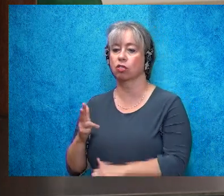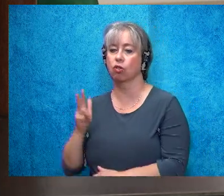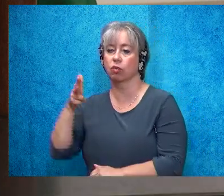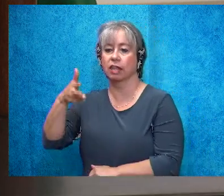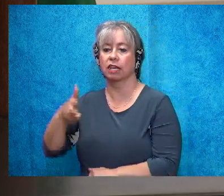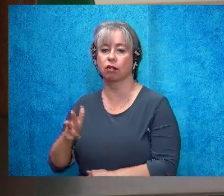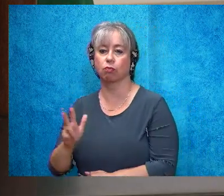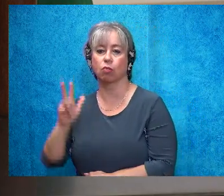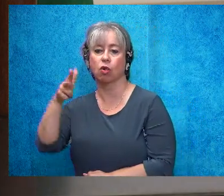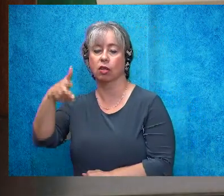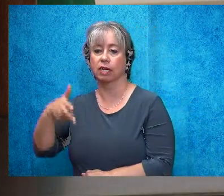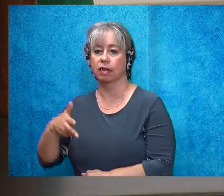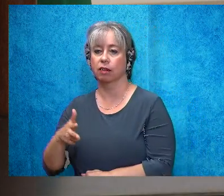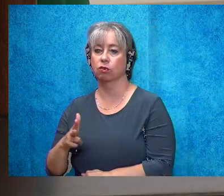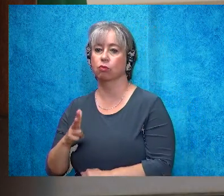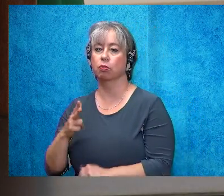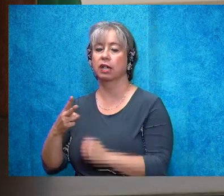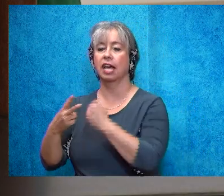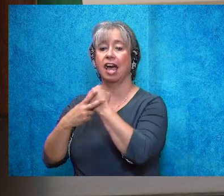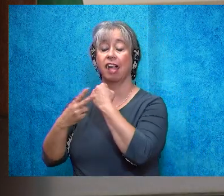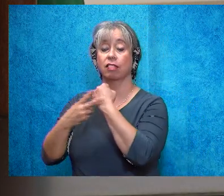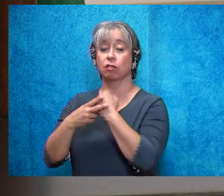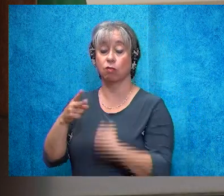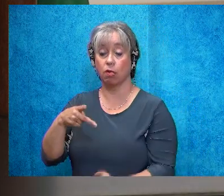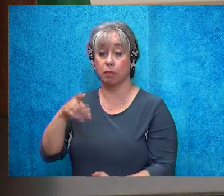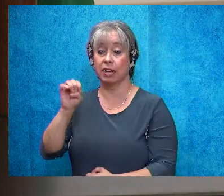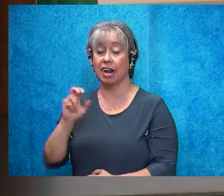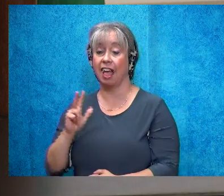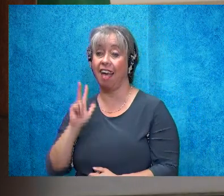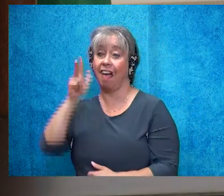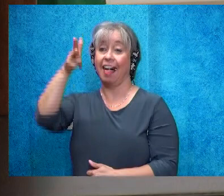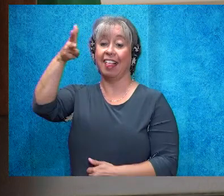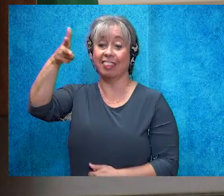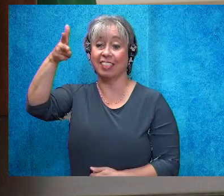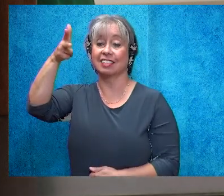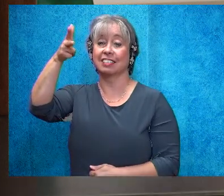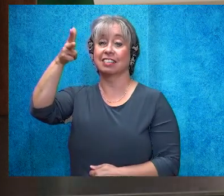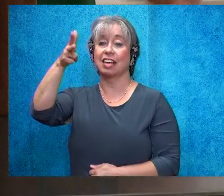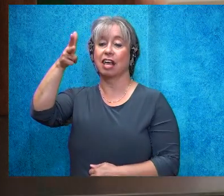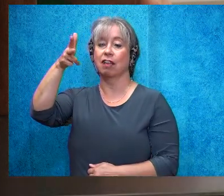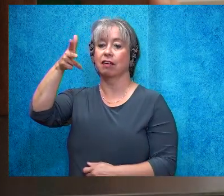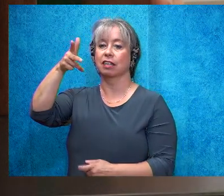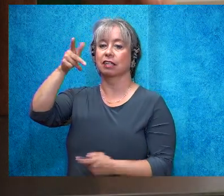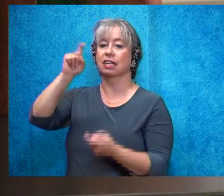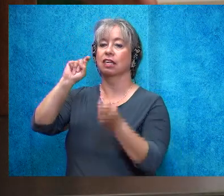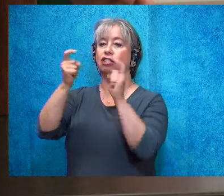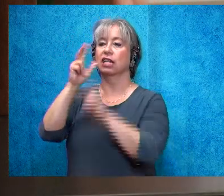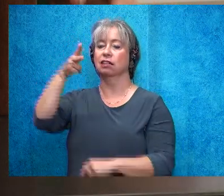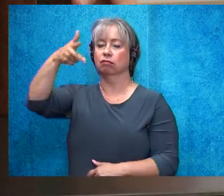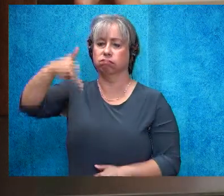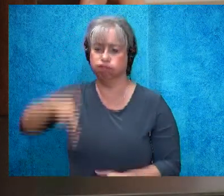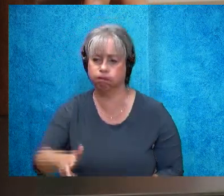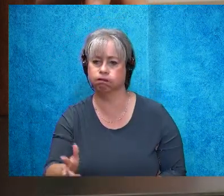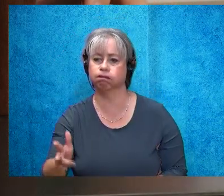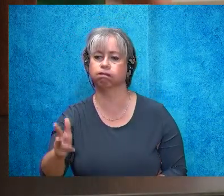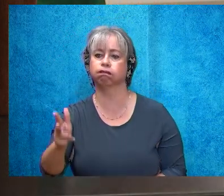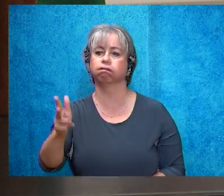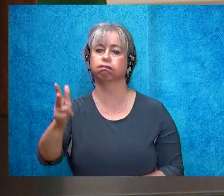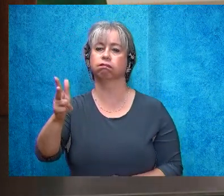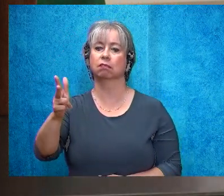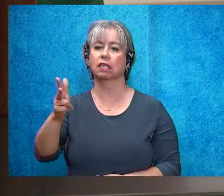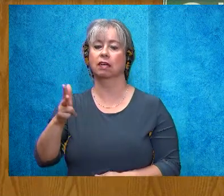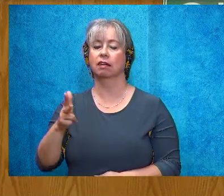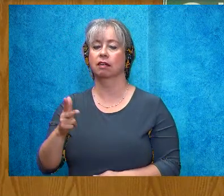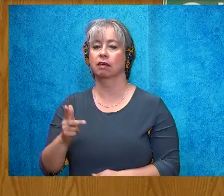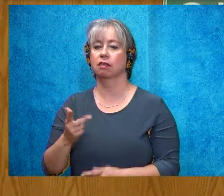had that stored potential energy on top of that hill and we converted it to kinetic energy. I can lift the ball,